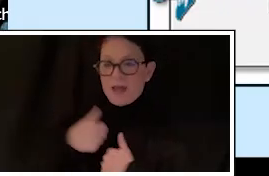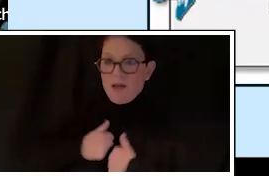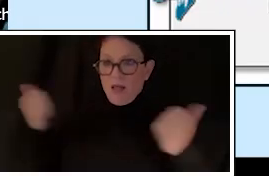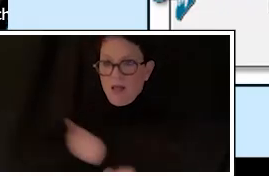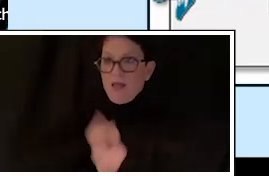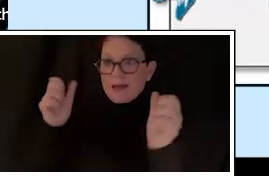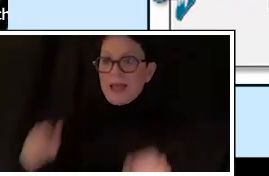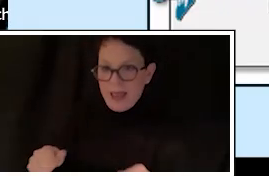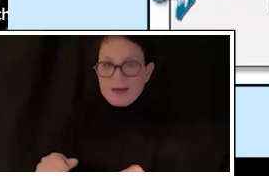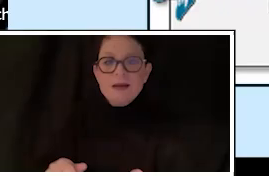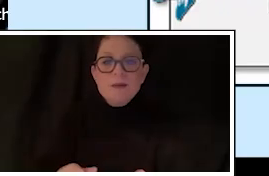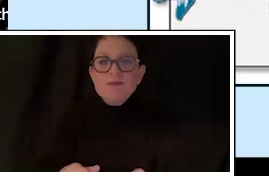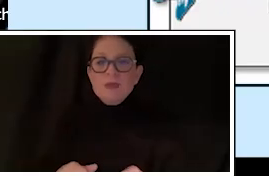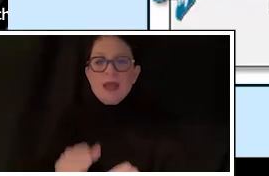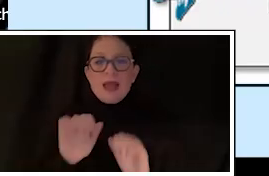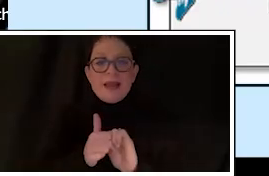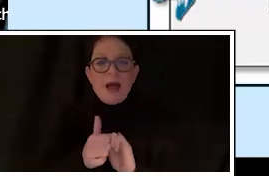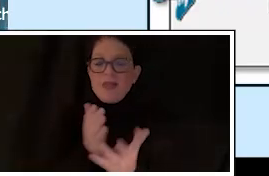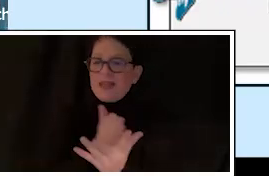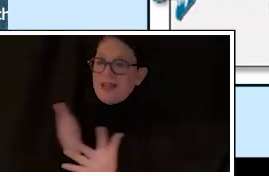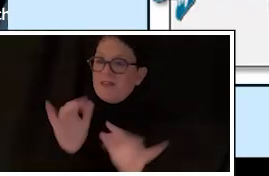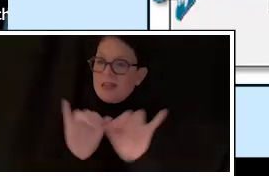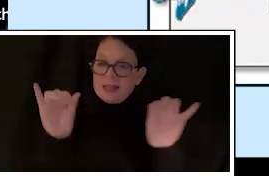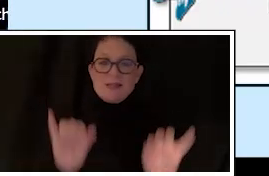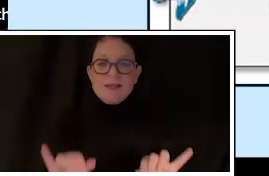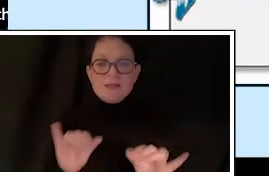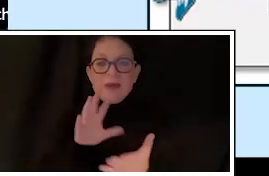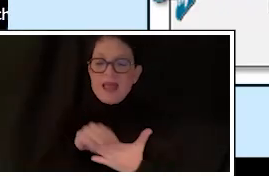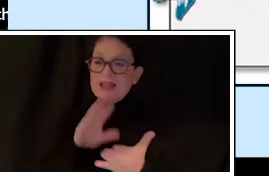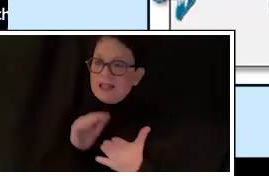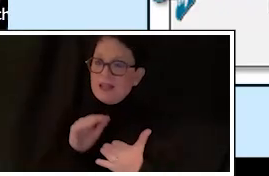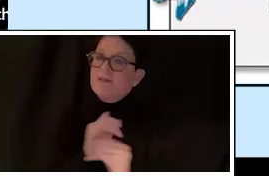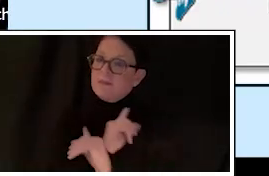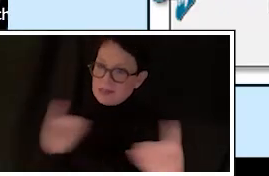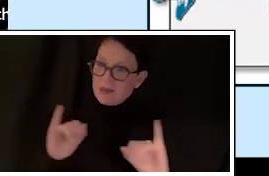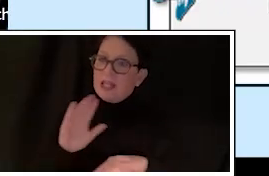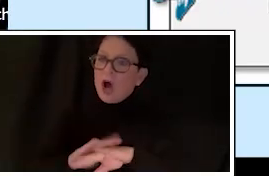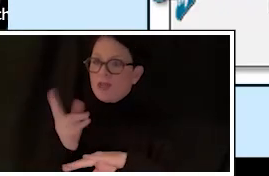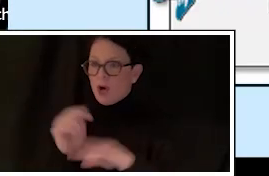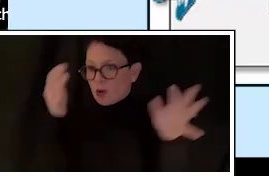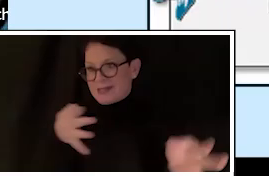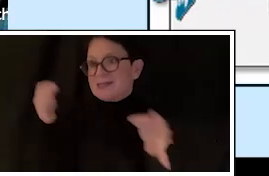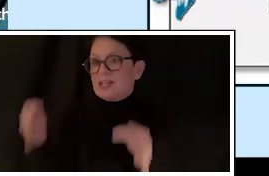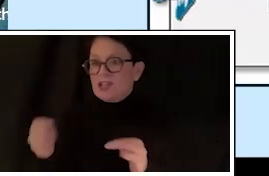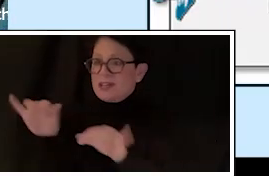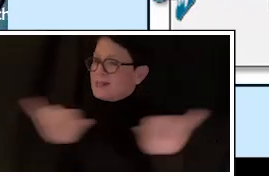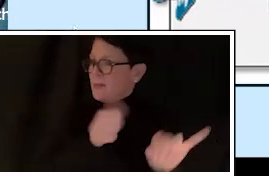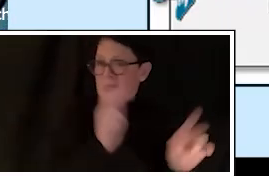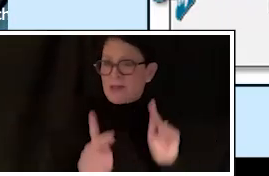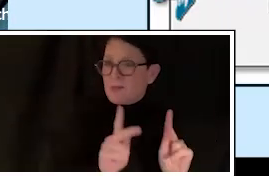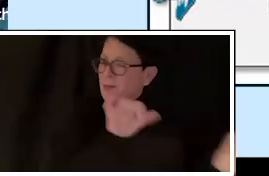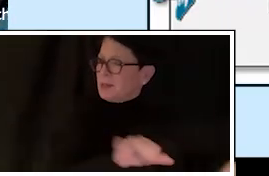system, connect with the community, and live their life on their own terms, just like everyone else